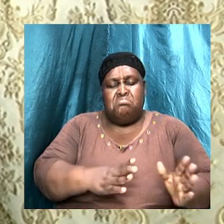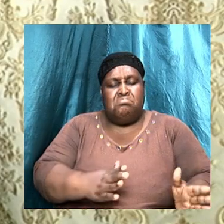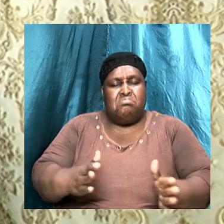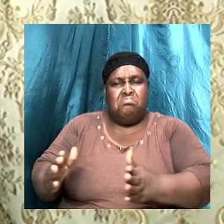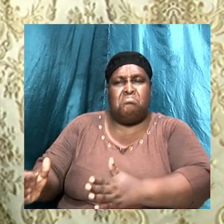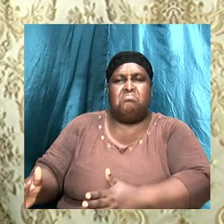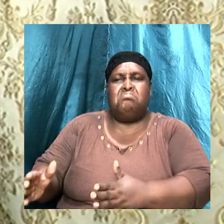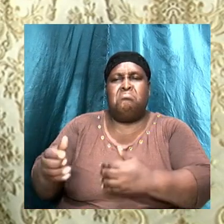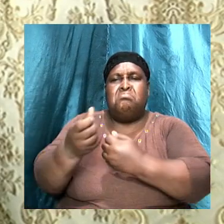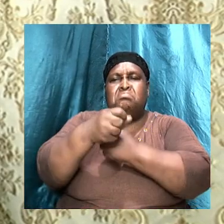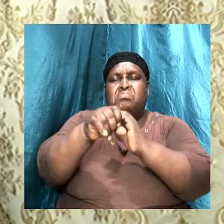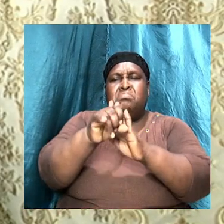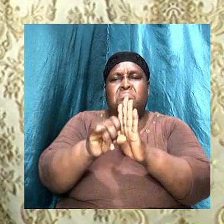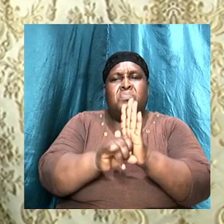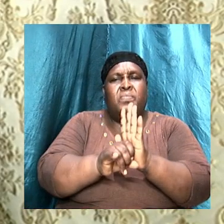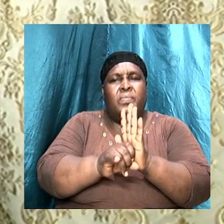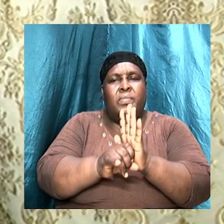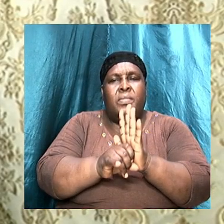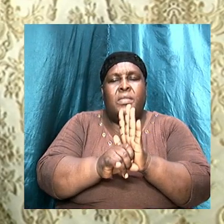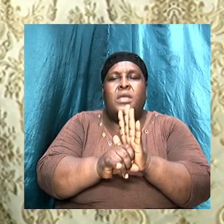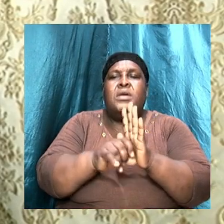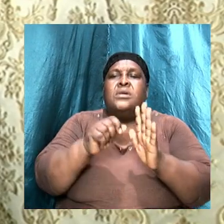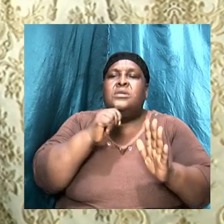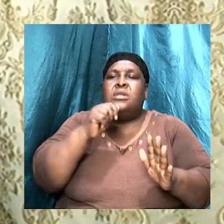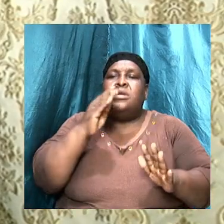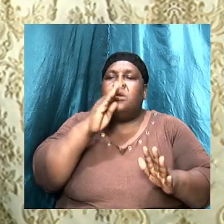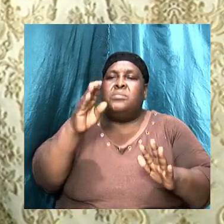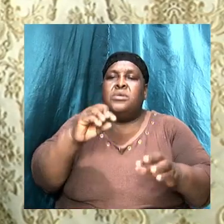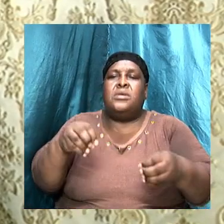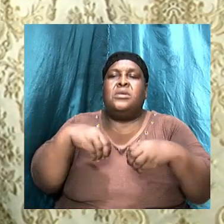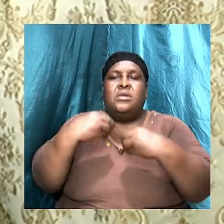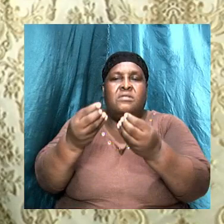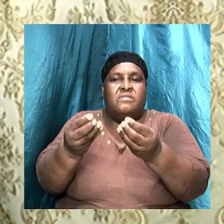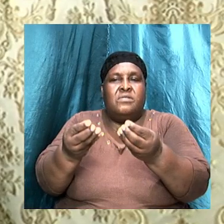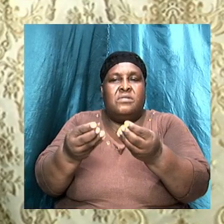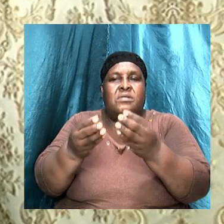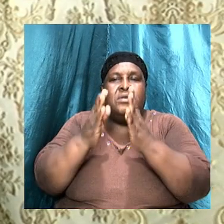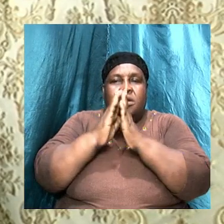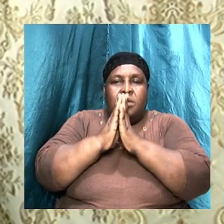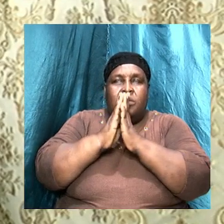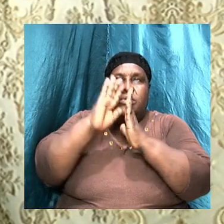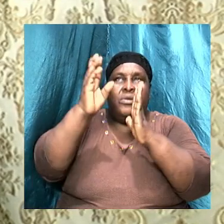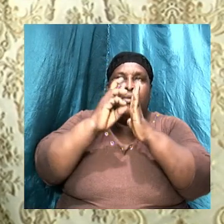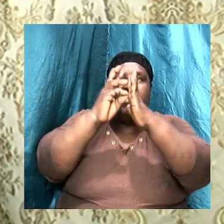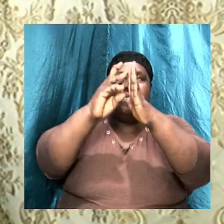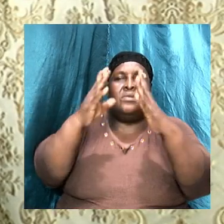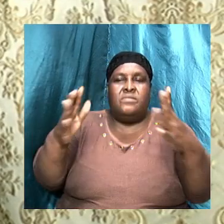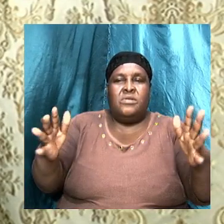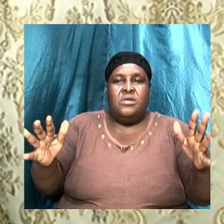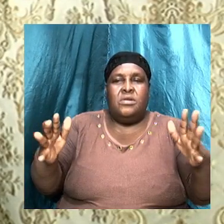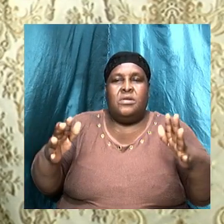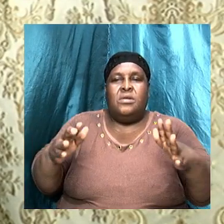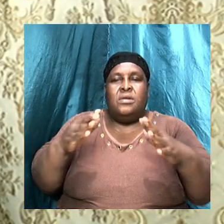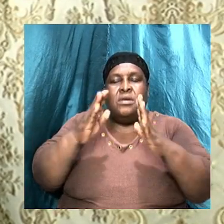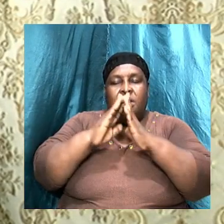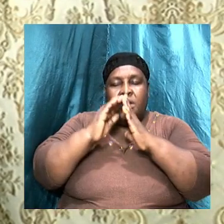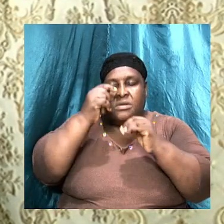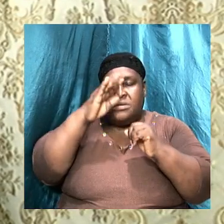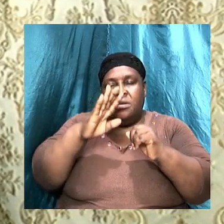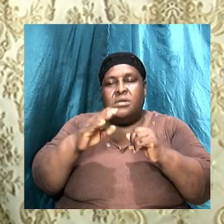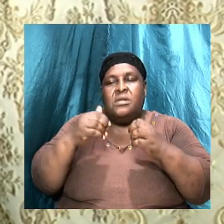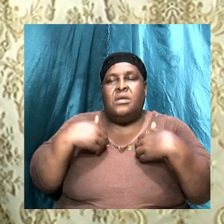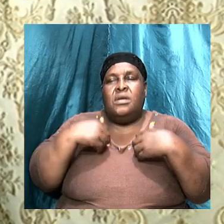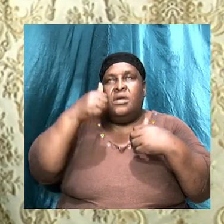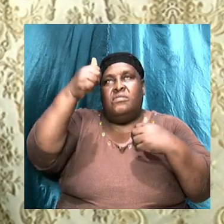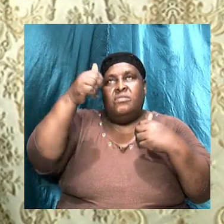salvation will not be given. We pray that your will be done tonight. And we ask, God, that you have your way